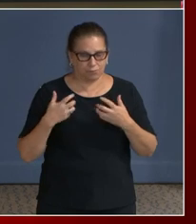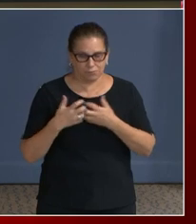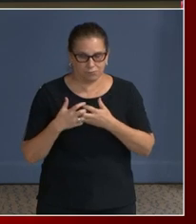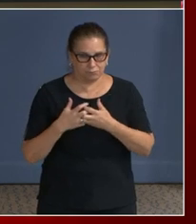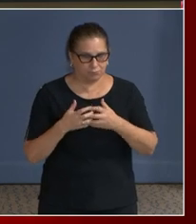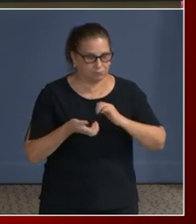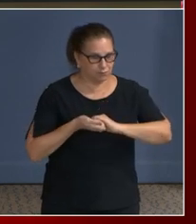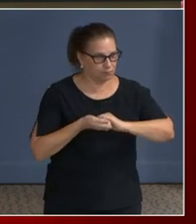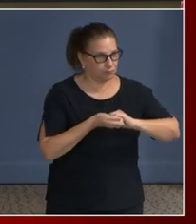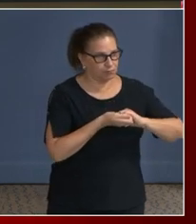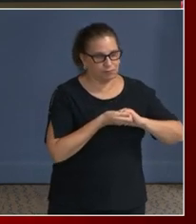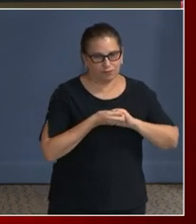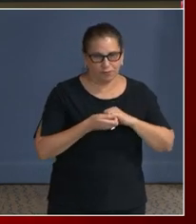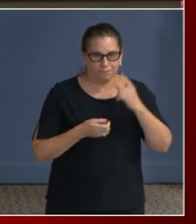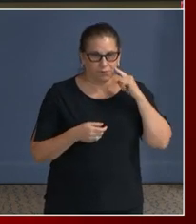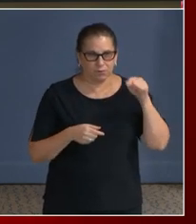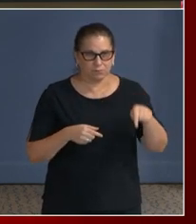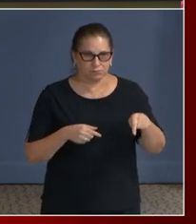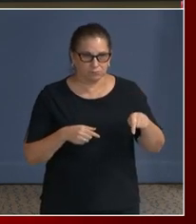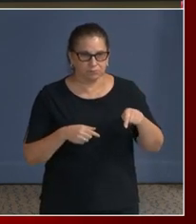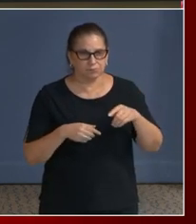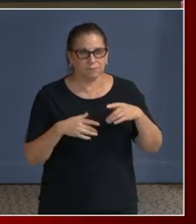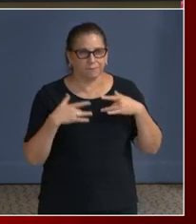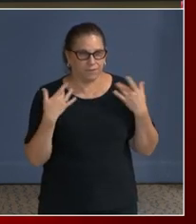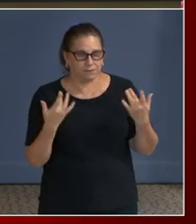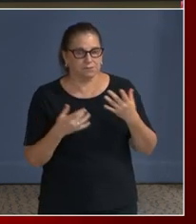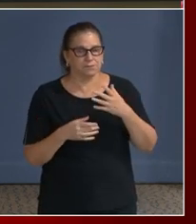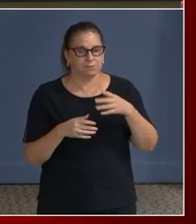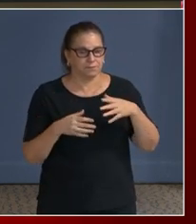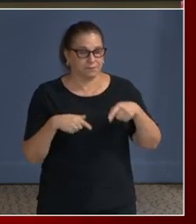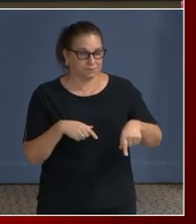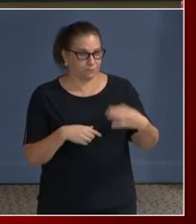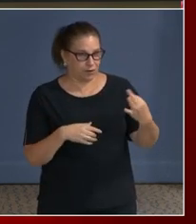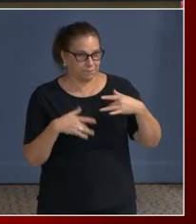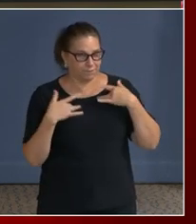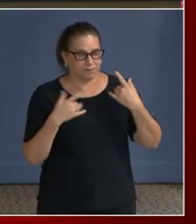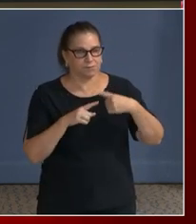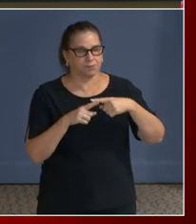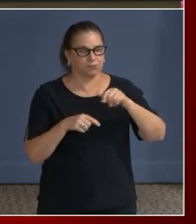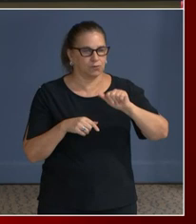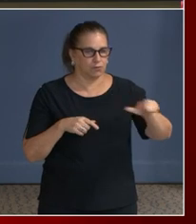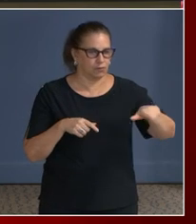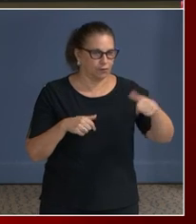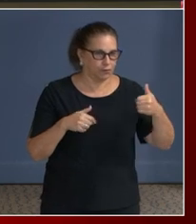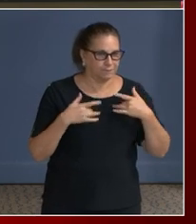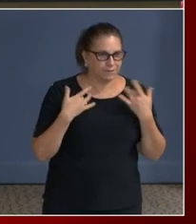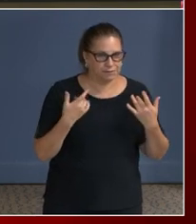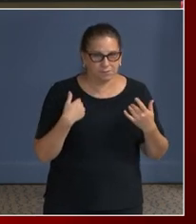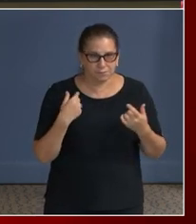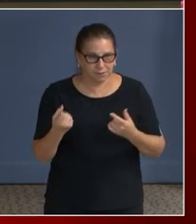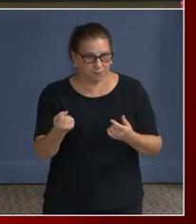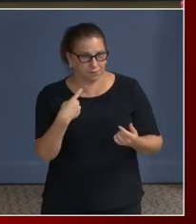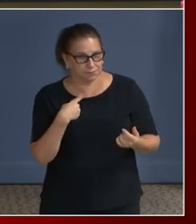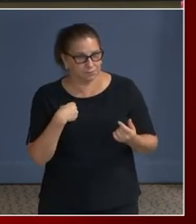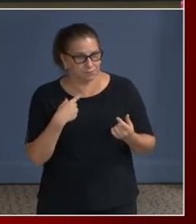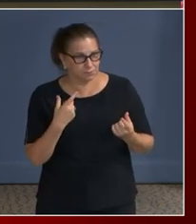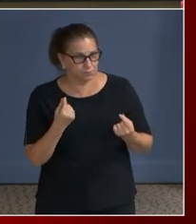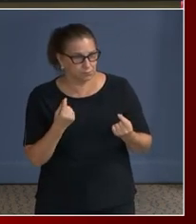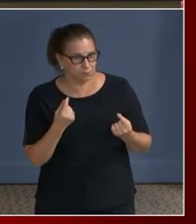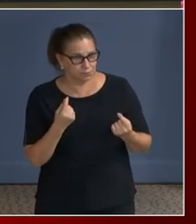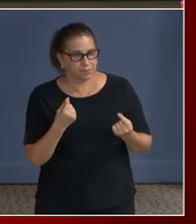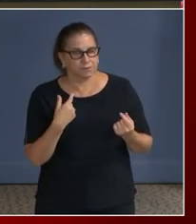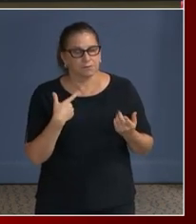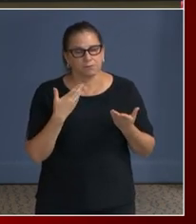week, to ensure that any city services that were being asked for or required that we were